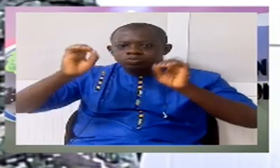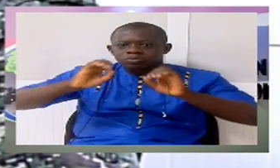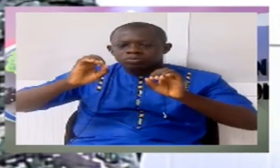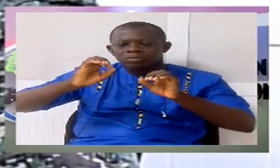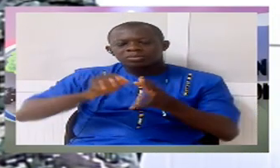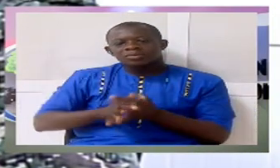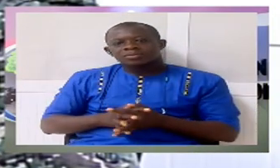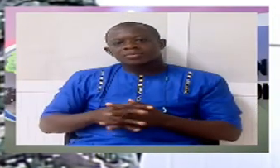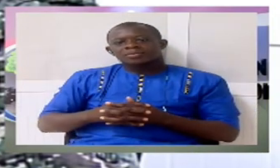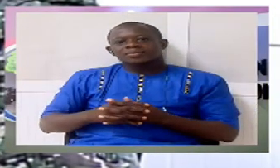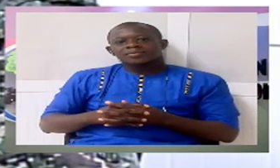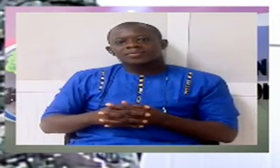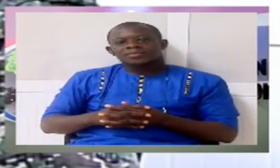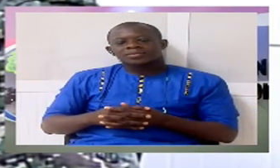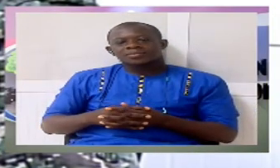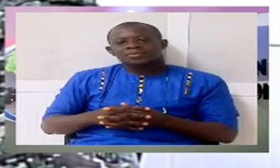Doesn't the former president have a name?